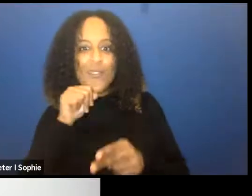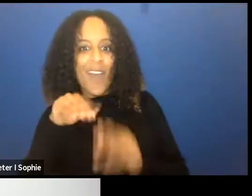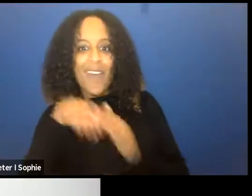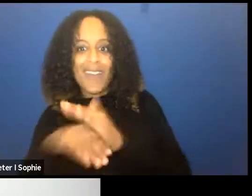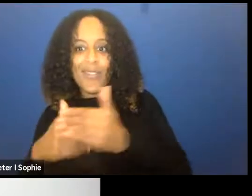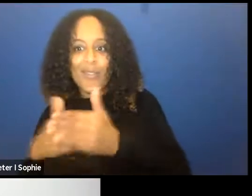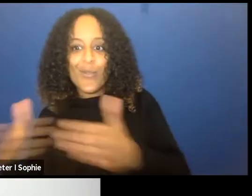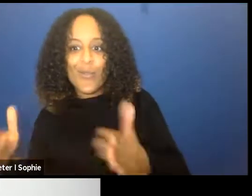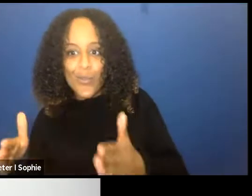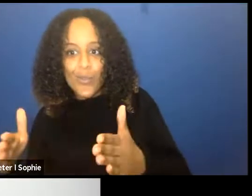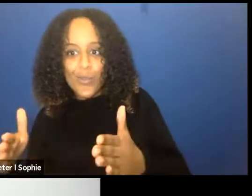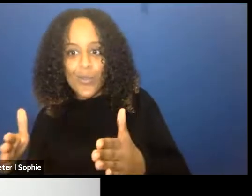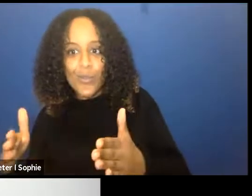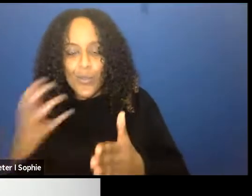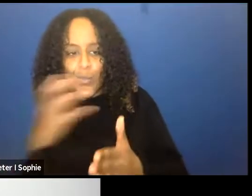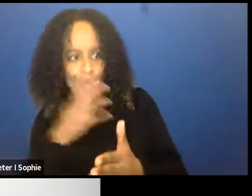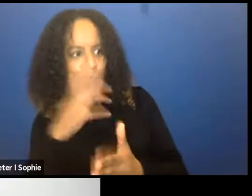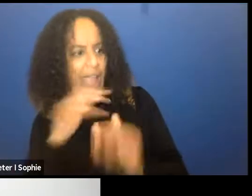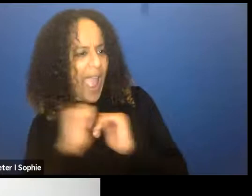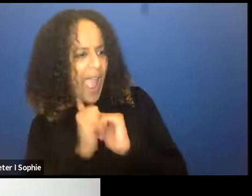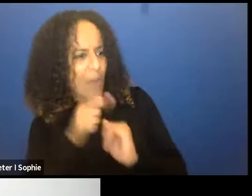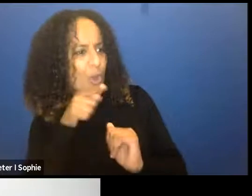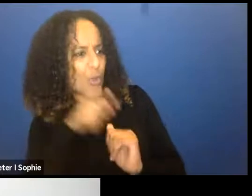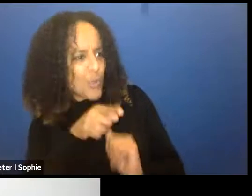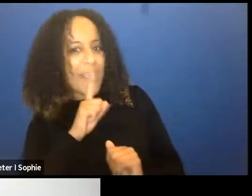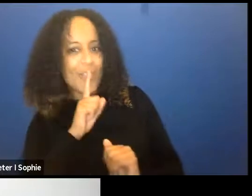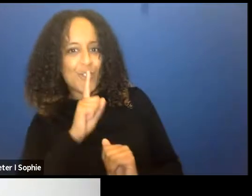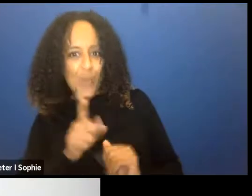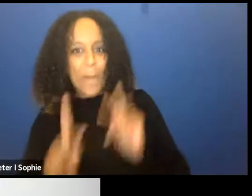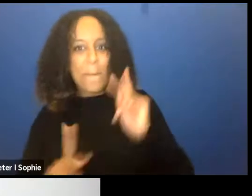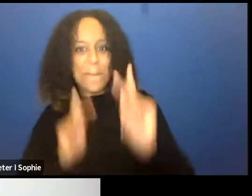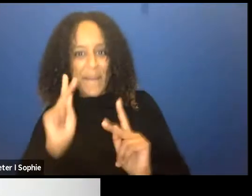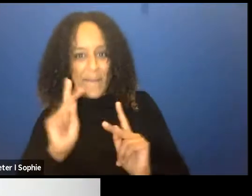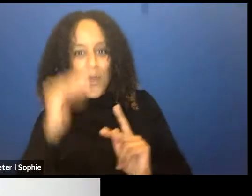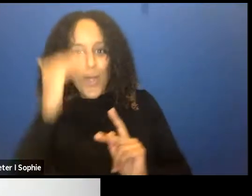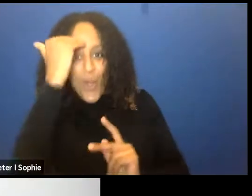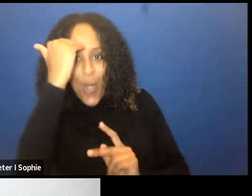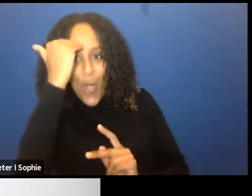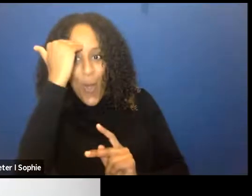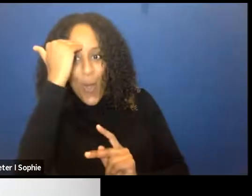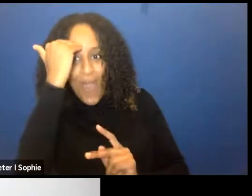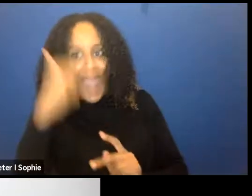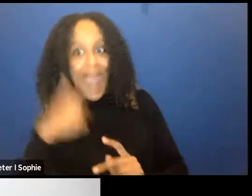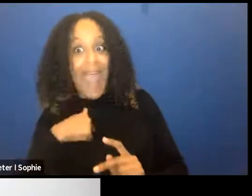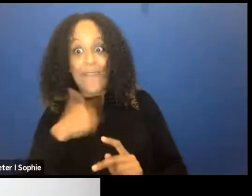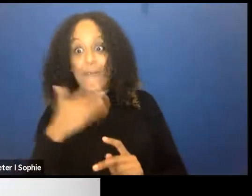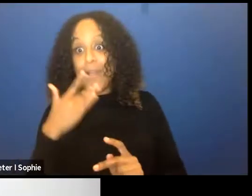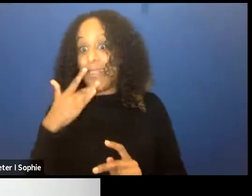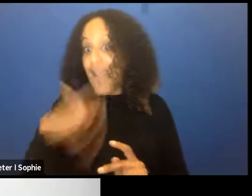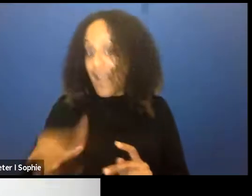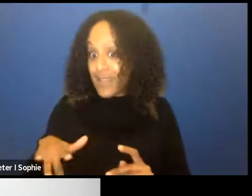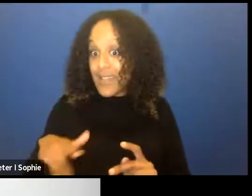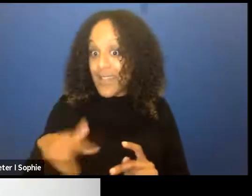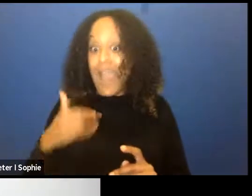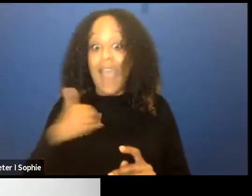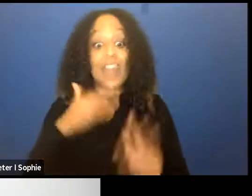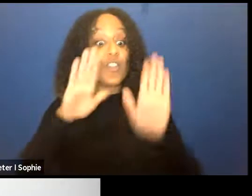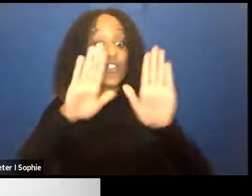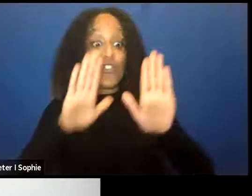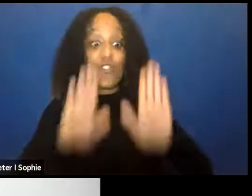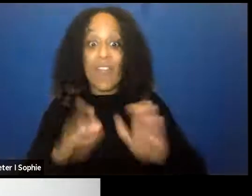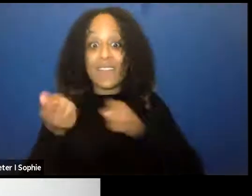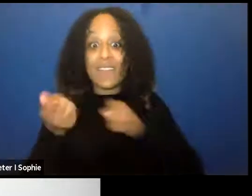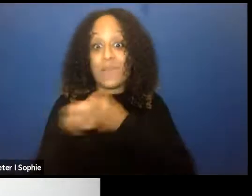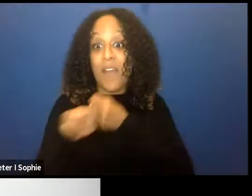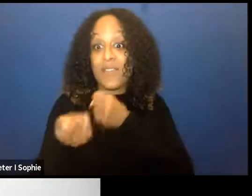room. How are you making sure that people know? And I've been lucky. I've had some really great sponsors